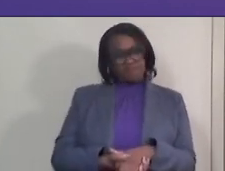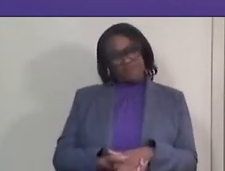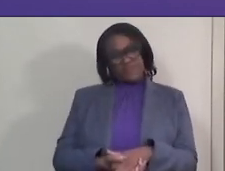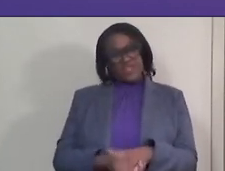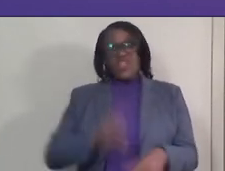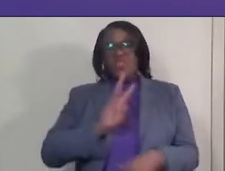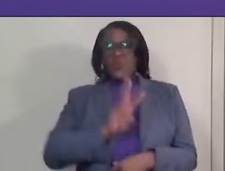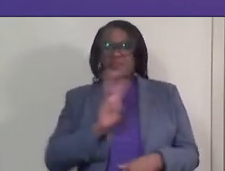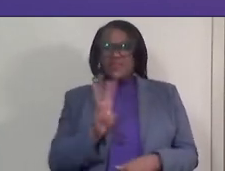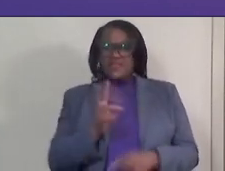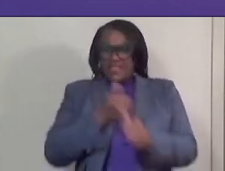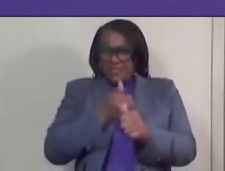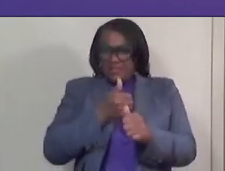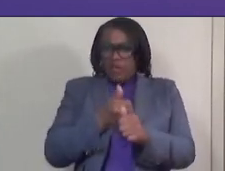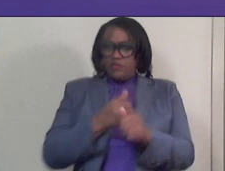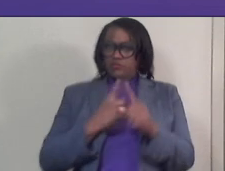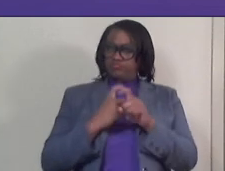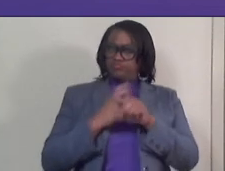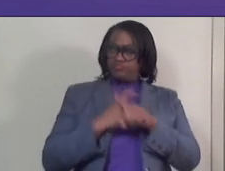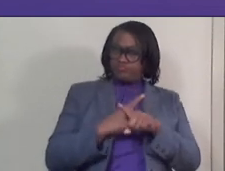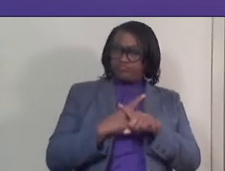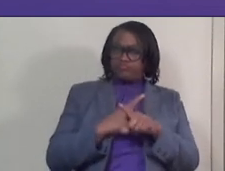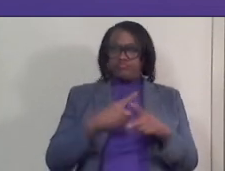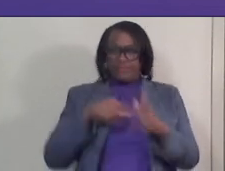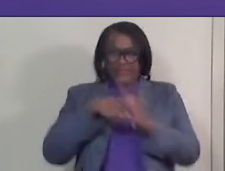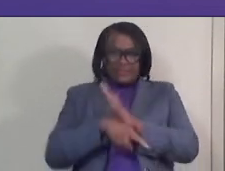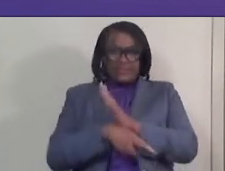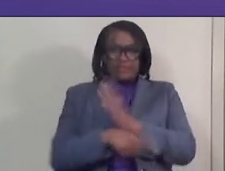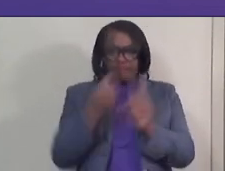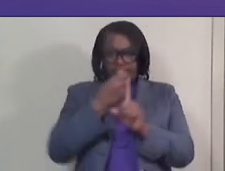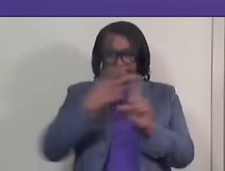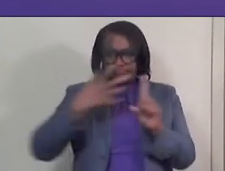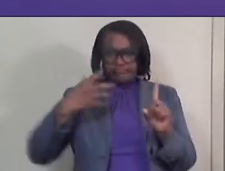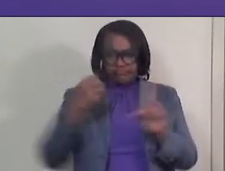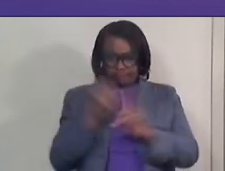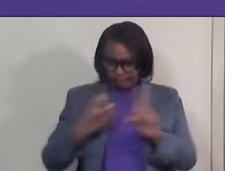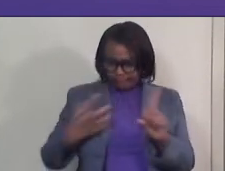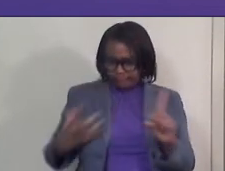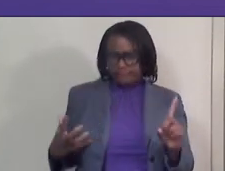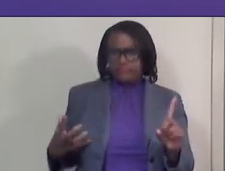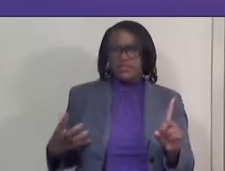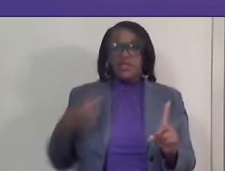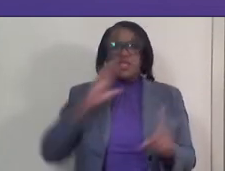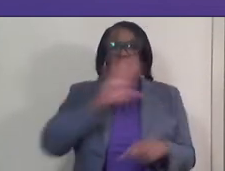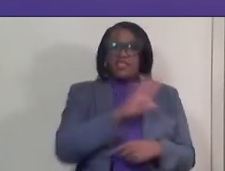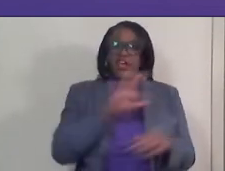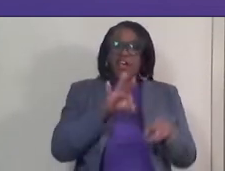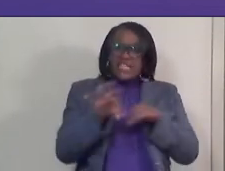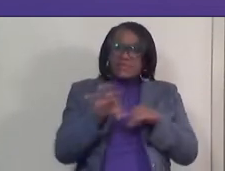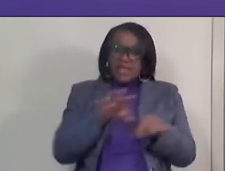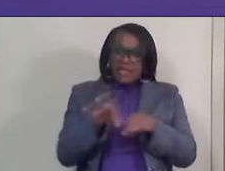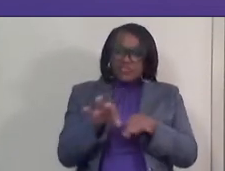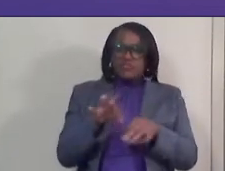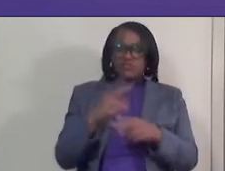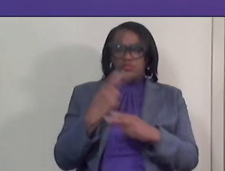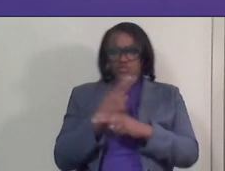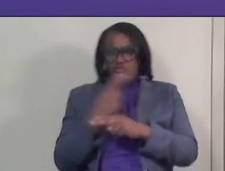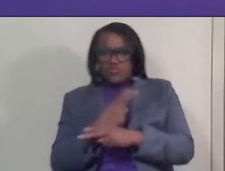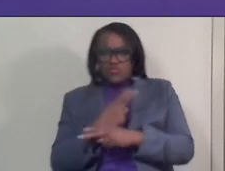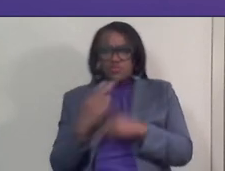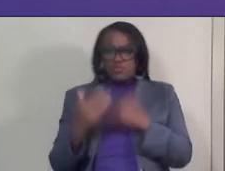really comprehensive in their explanation about the use and the